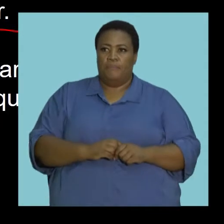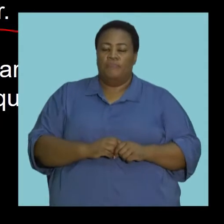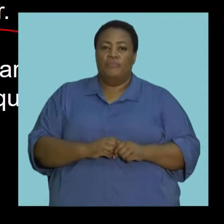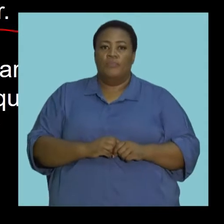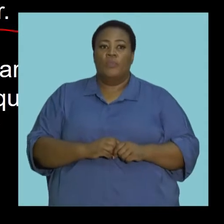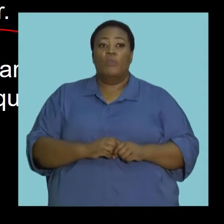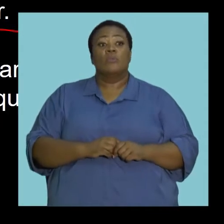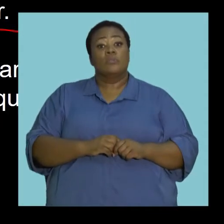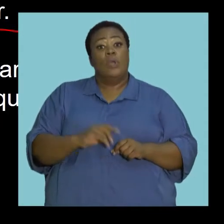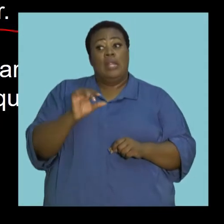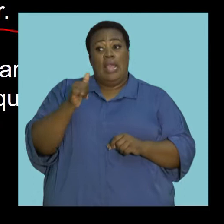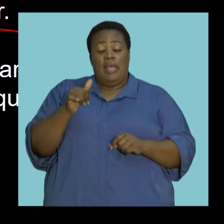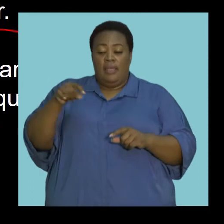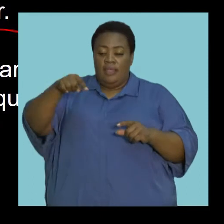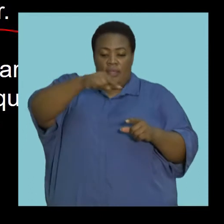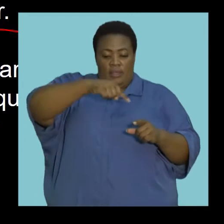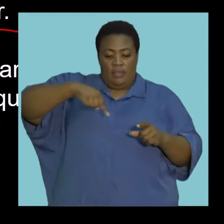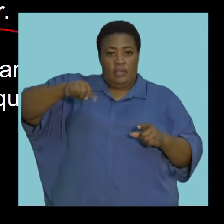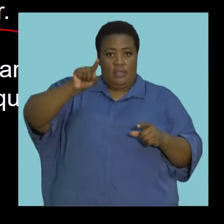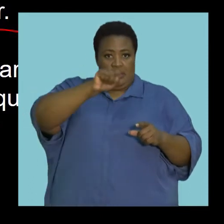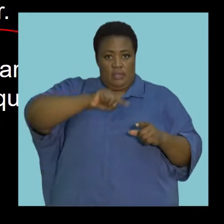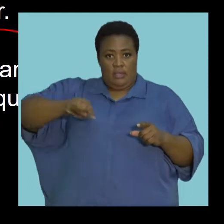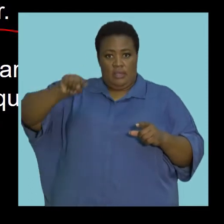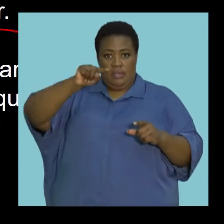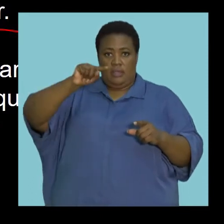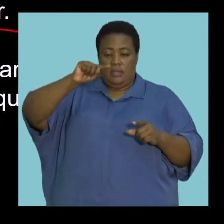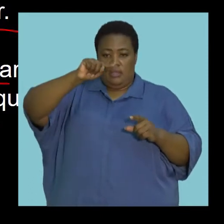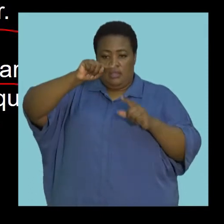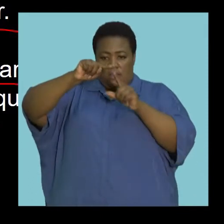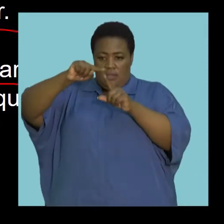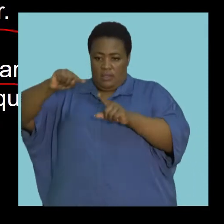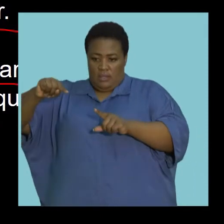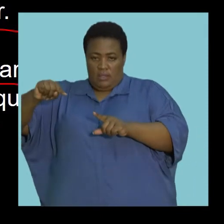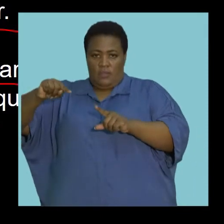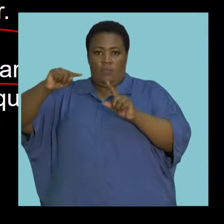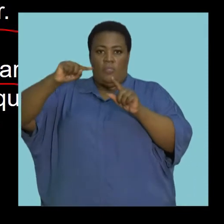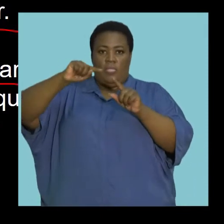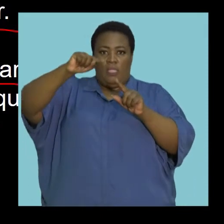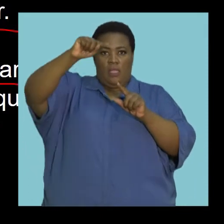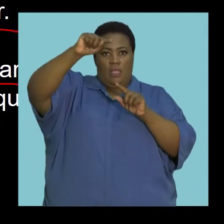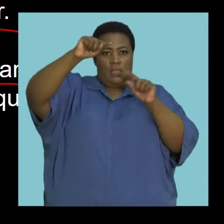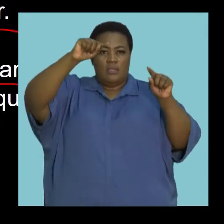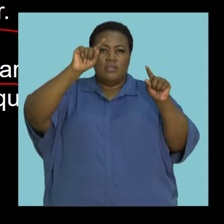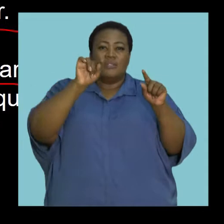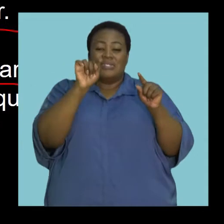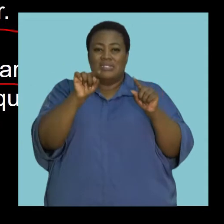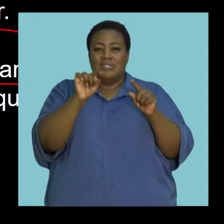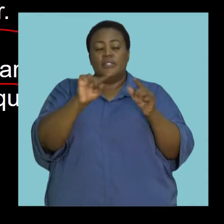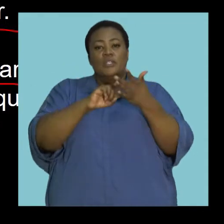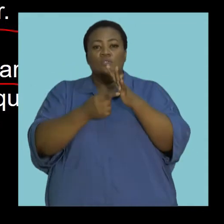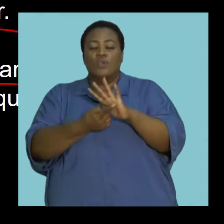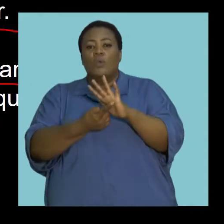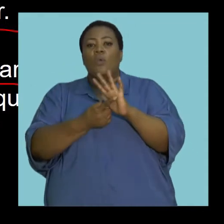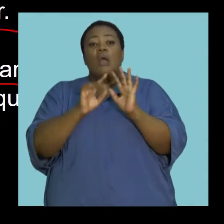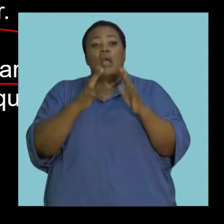of graph are pie charts, and these are basically circular charts that are used to compare parts of the whole. So we say that that's an illustration